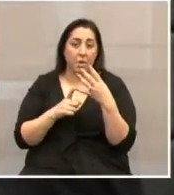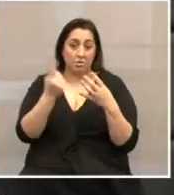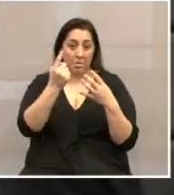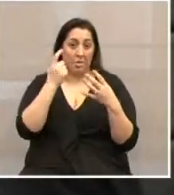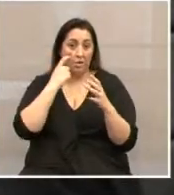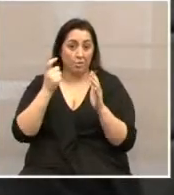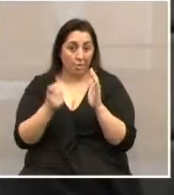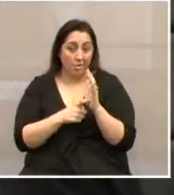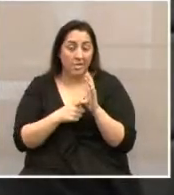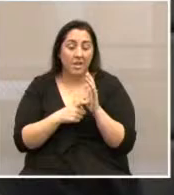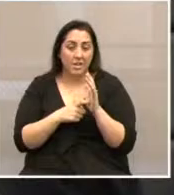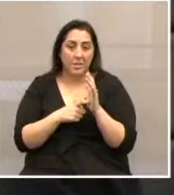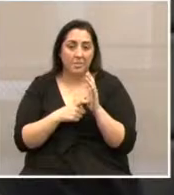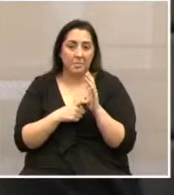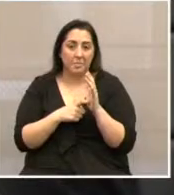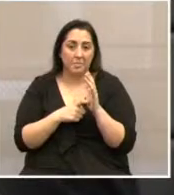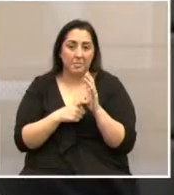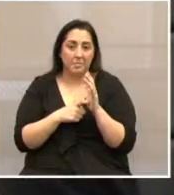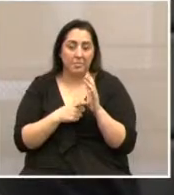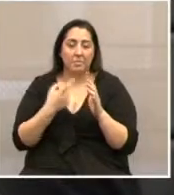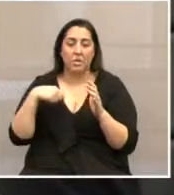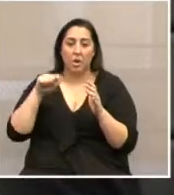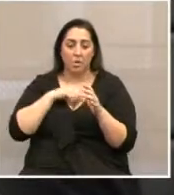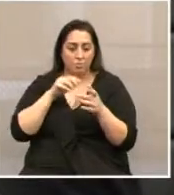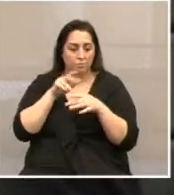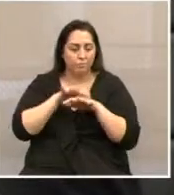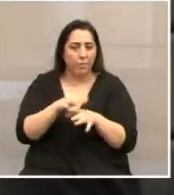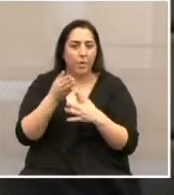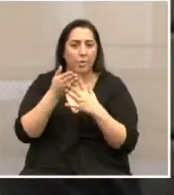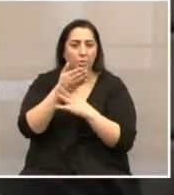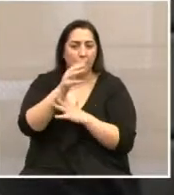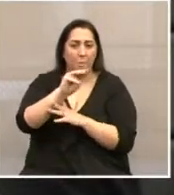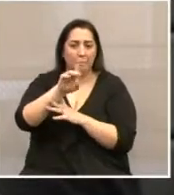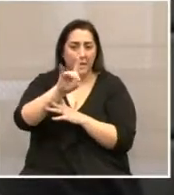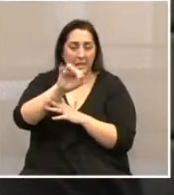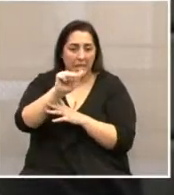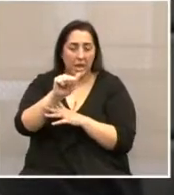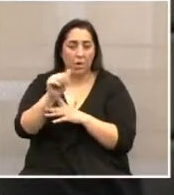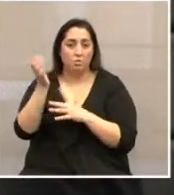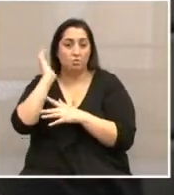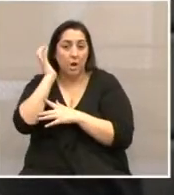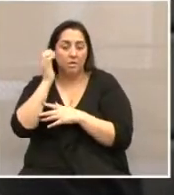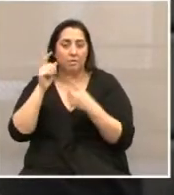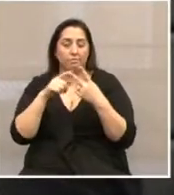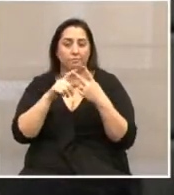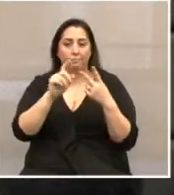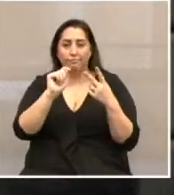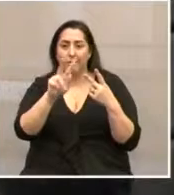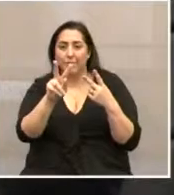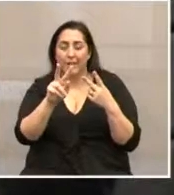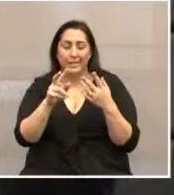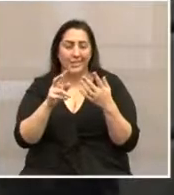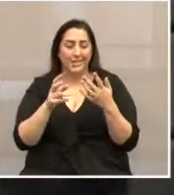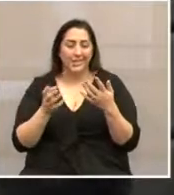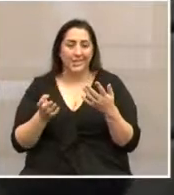here, we mainstream it through media, through radio and television, right? And they